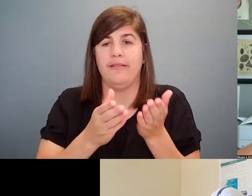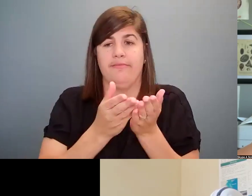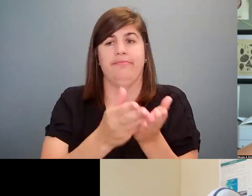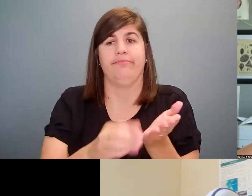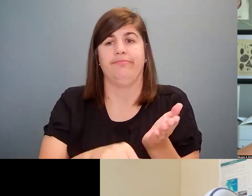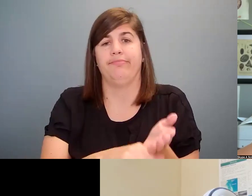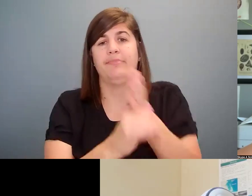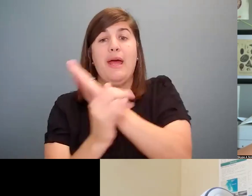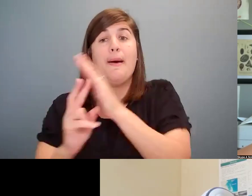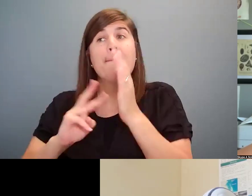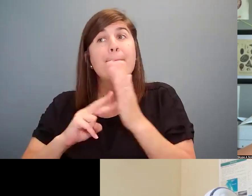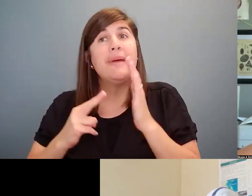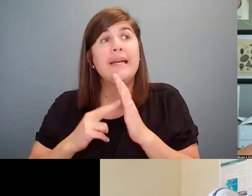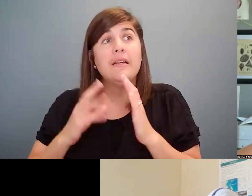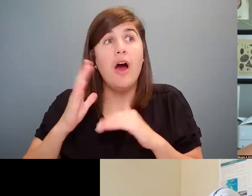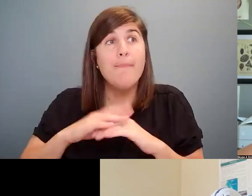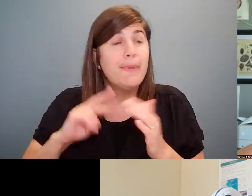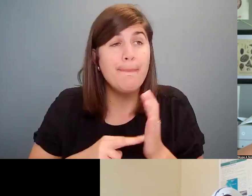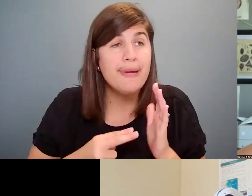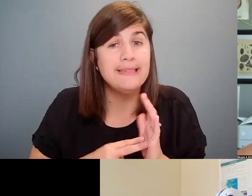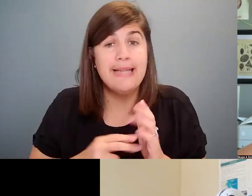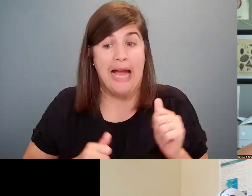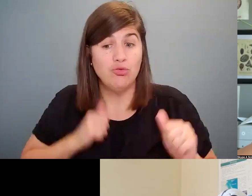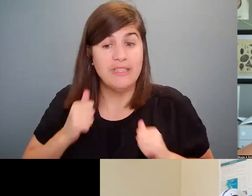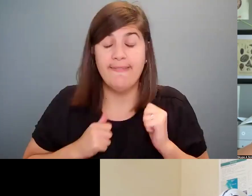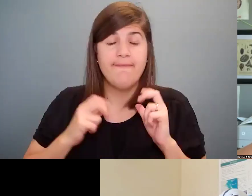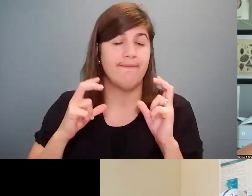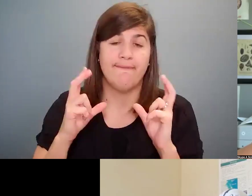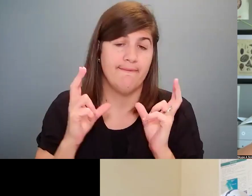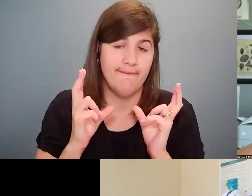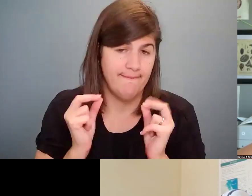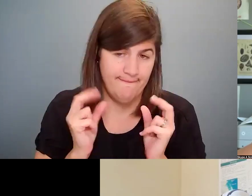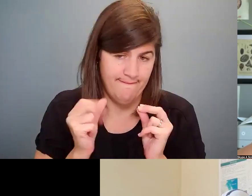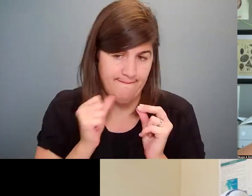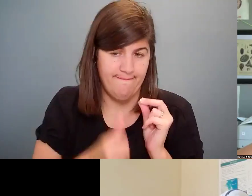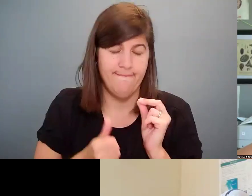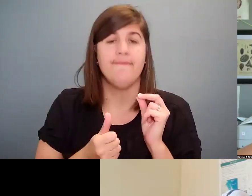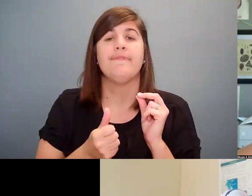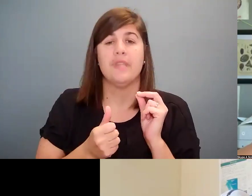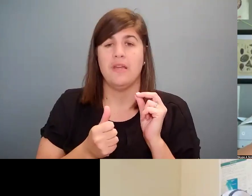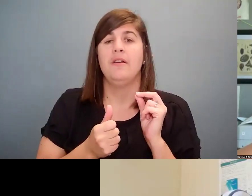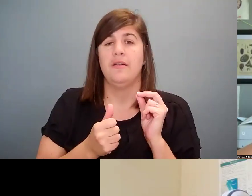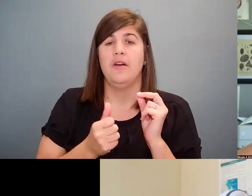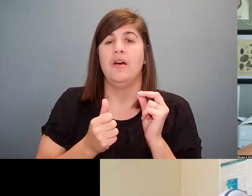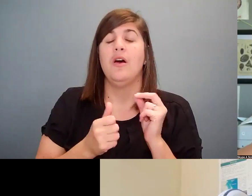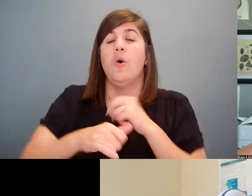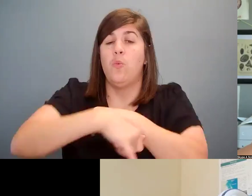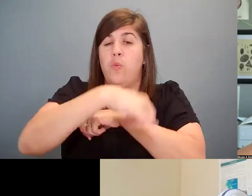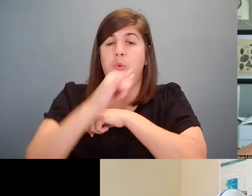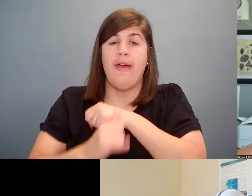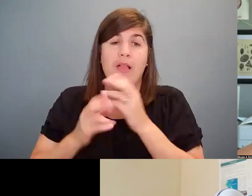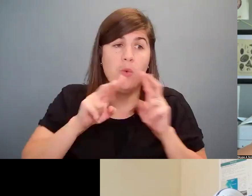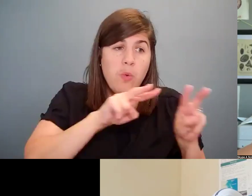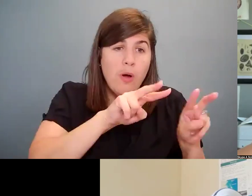never intentional. The whale is not trying to act aggressively. Um, on the whale watch boats and on research boats, we are